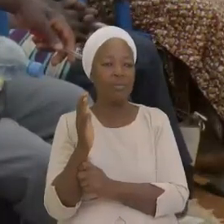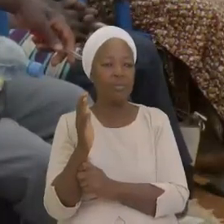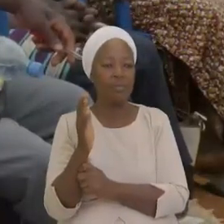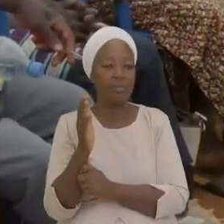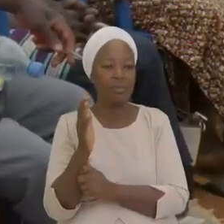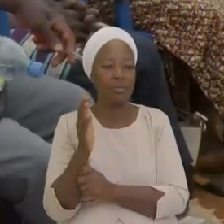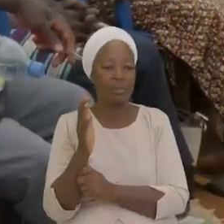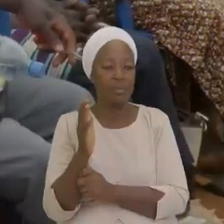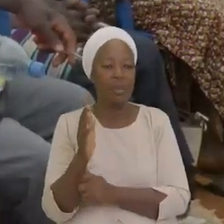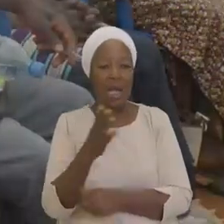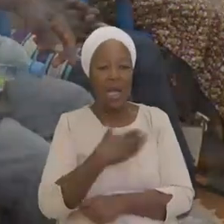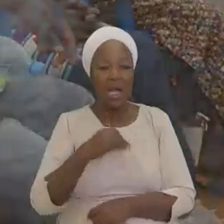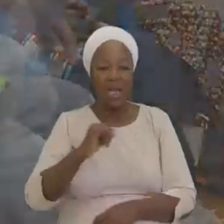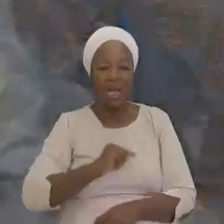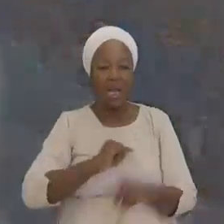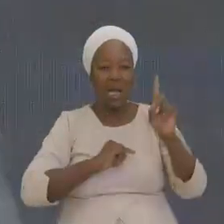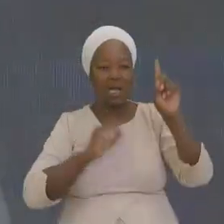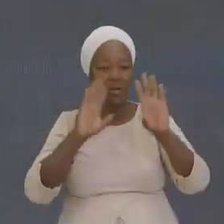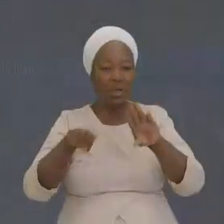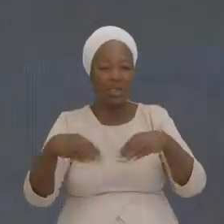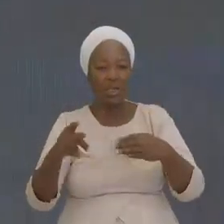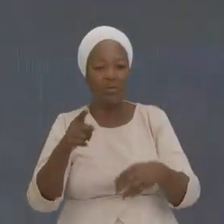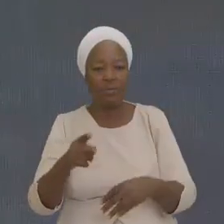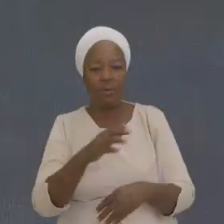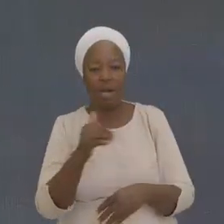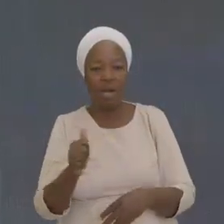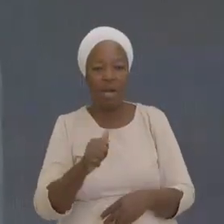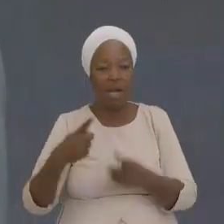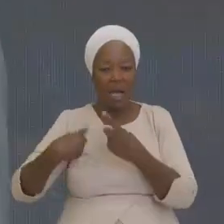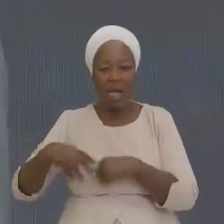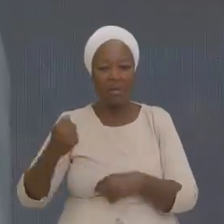And I will give you an heart of flesh.